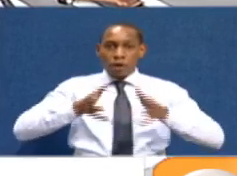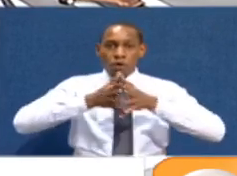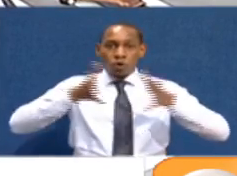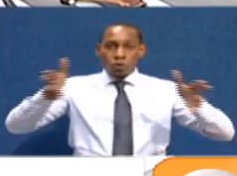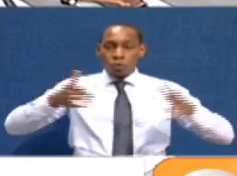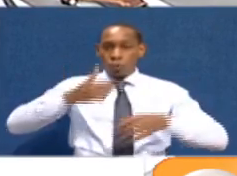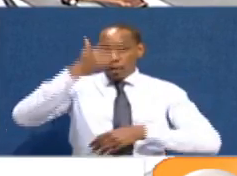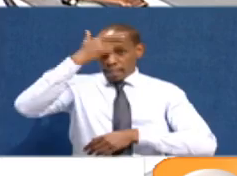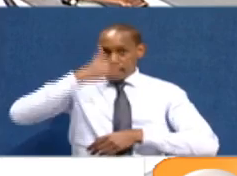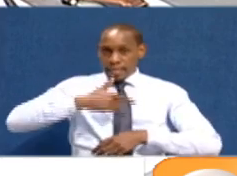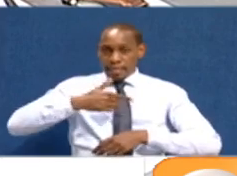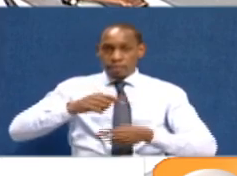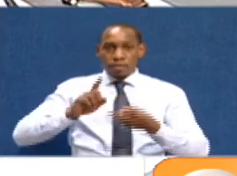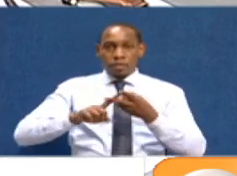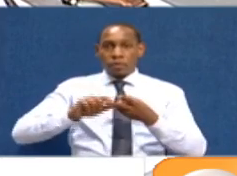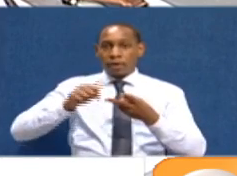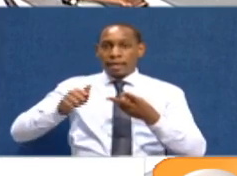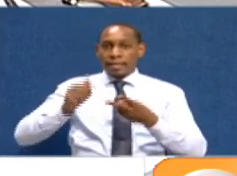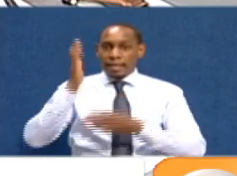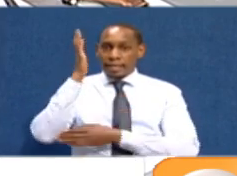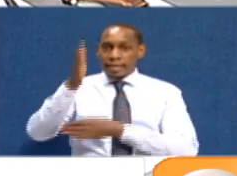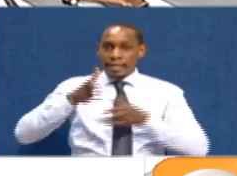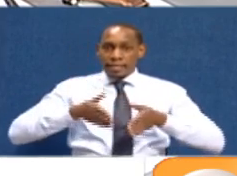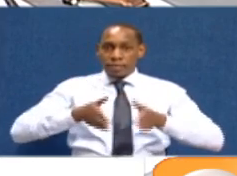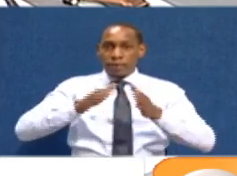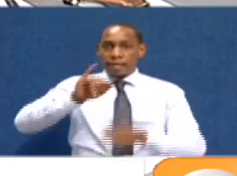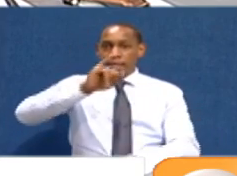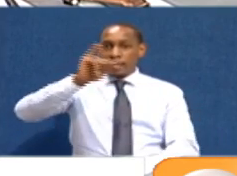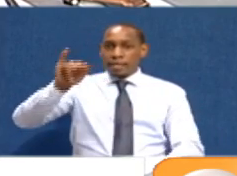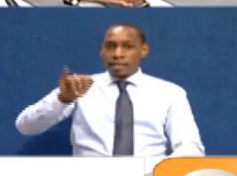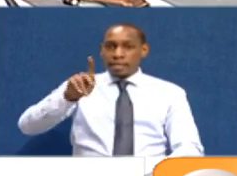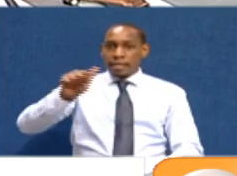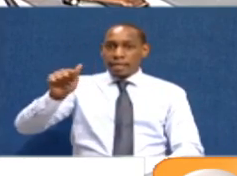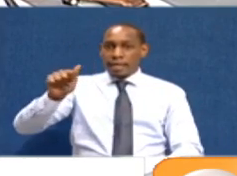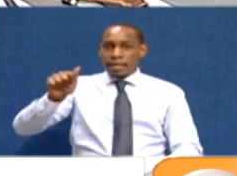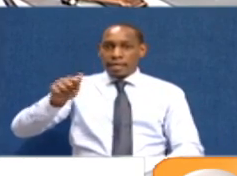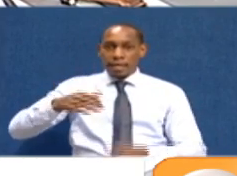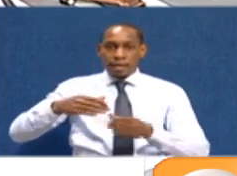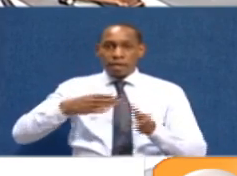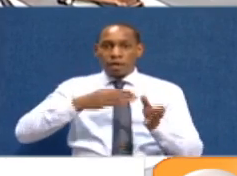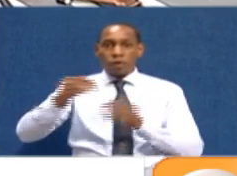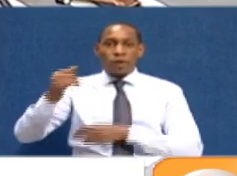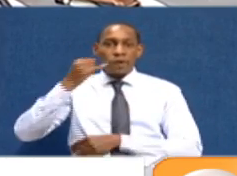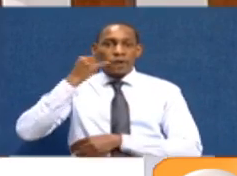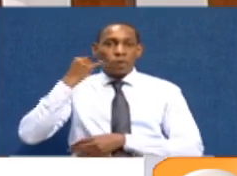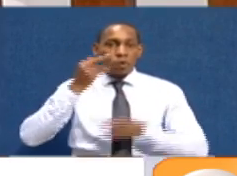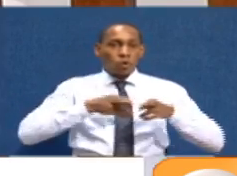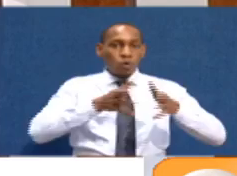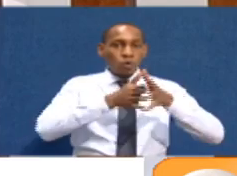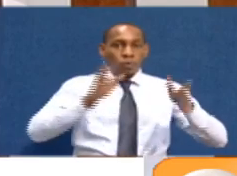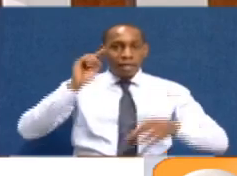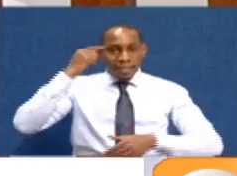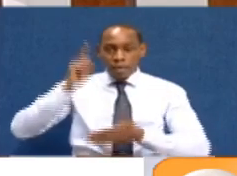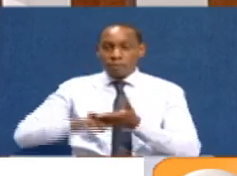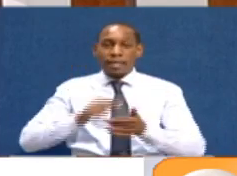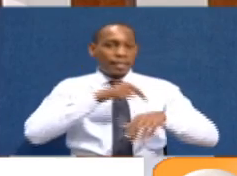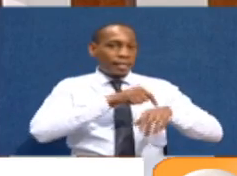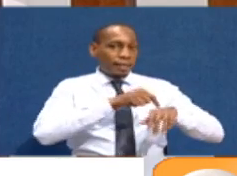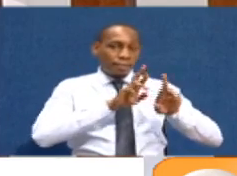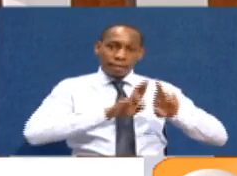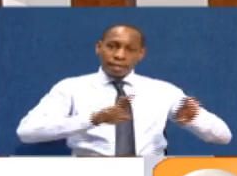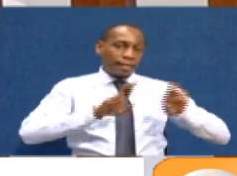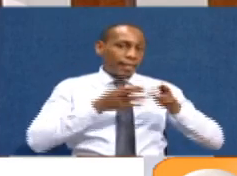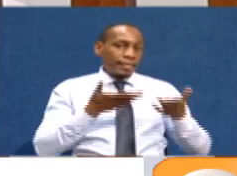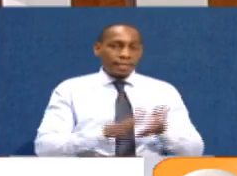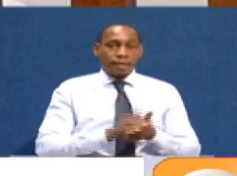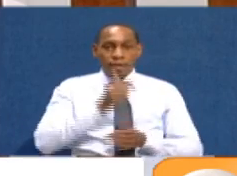yeah. a Thika, and now there's this expressway yeah. from JKIA yeah. all the way to the Nakuru Super Highway, what do you think? I think it's about time. It's about